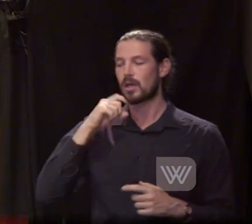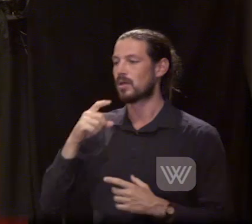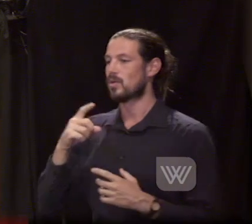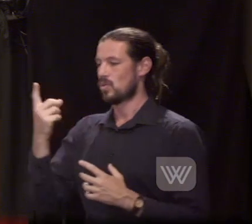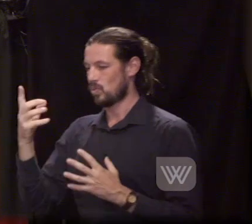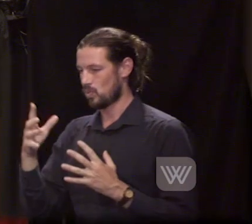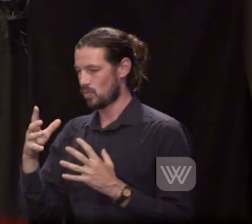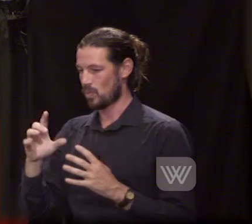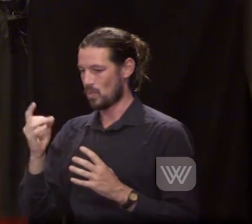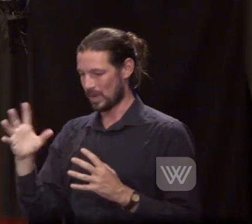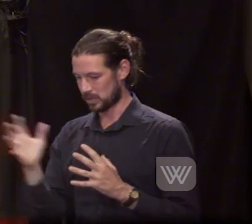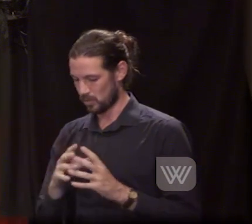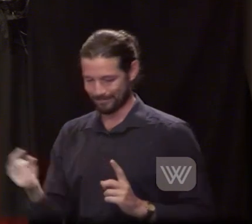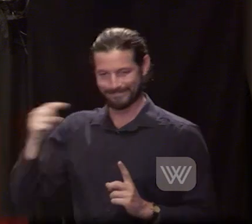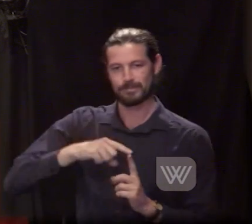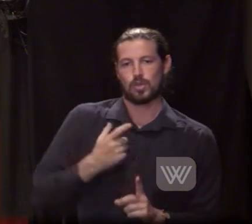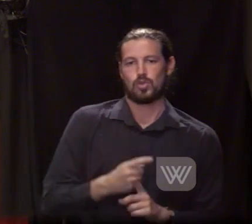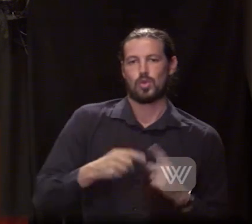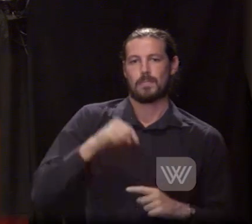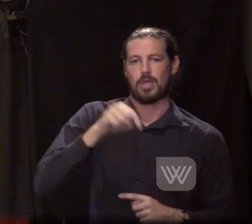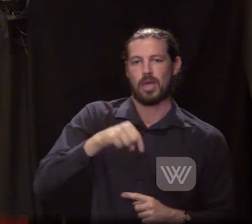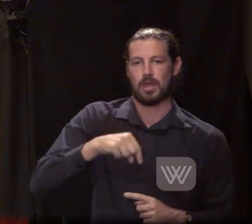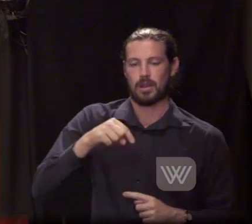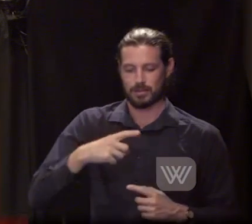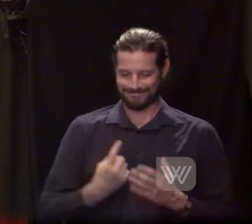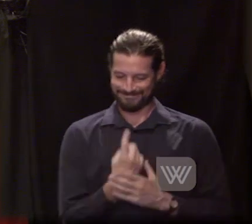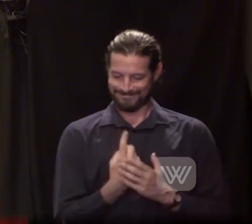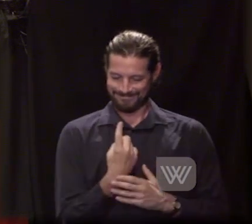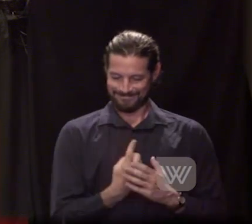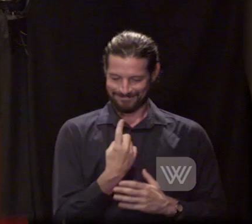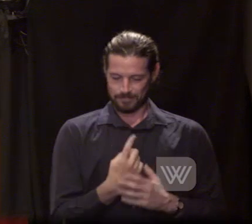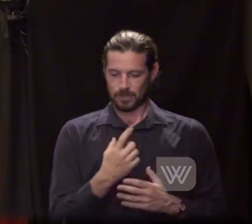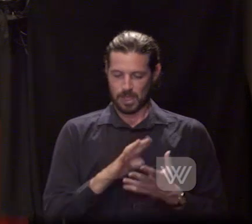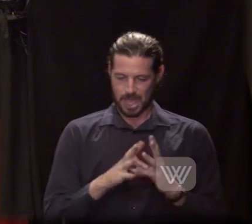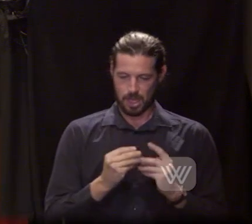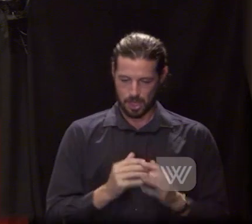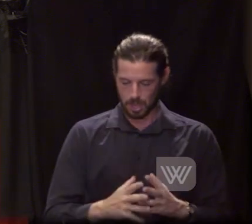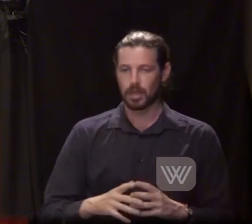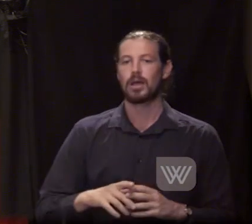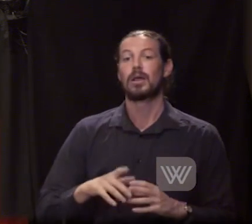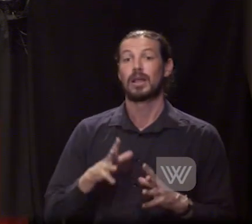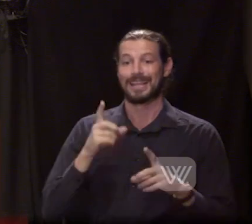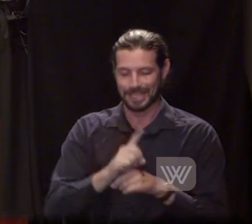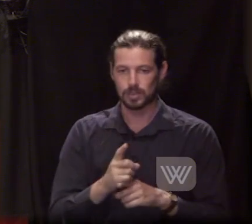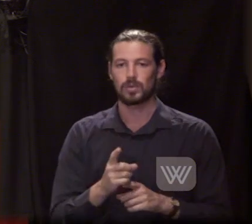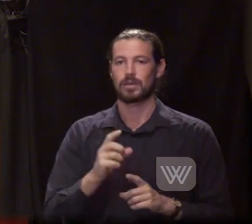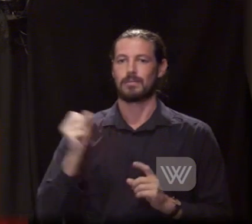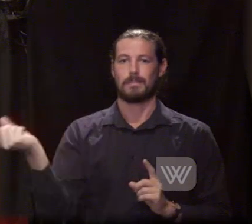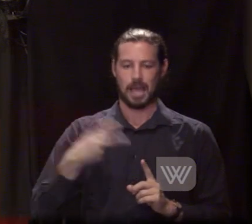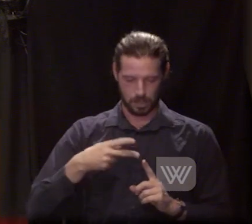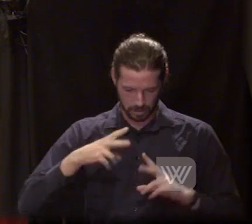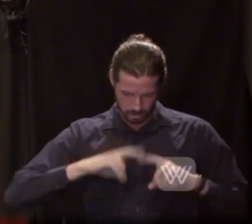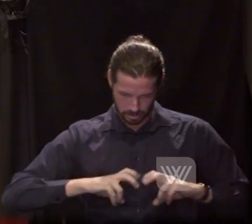issue I'm having, and you come up with some plans for how to deal with it, and you revisit it next week, and how did you actually work on that? So we did have